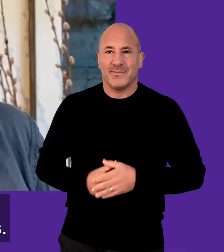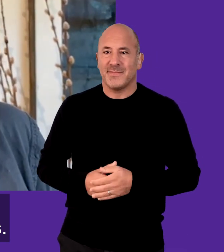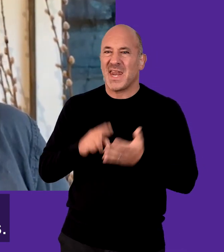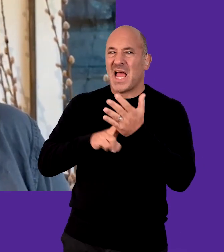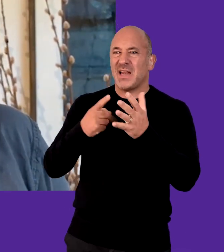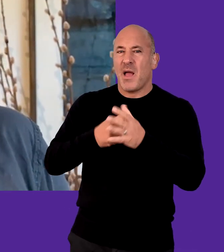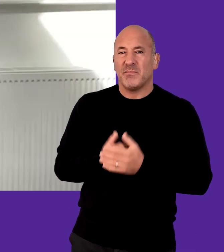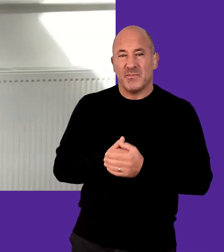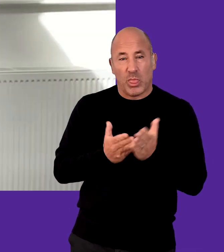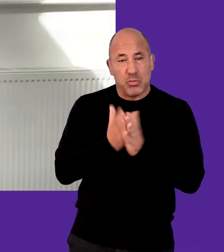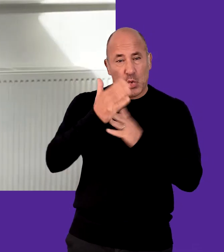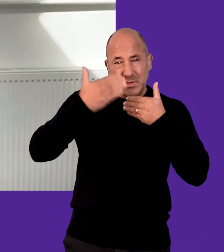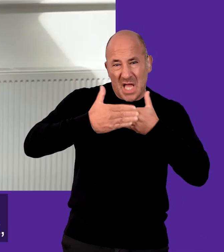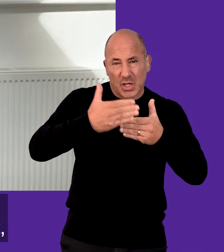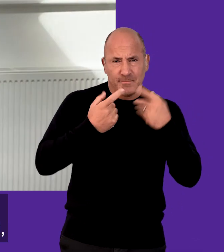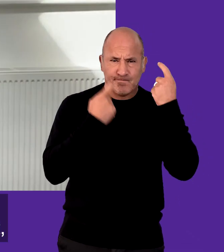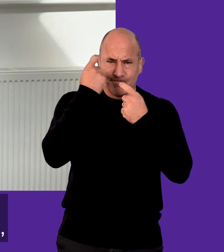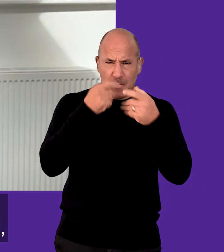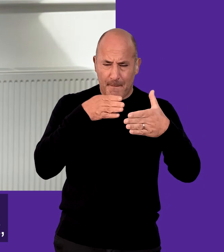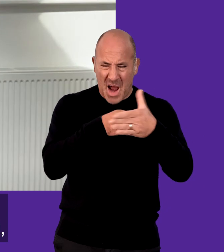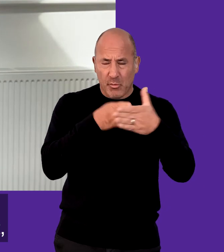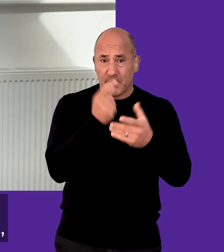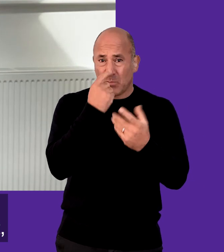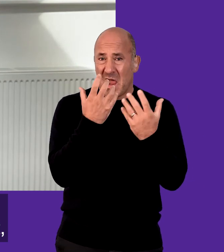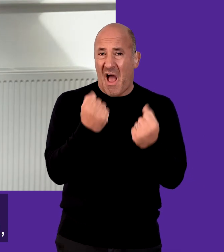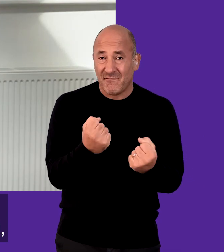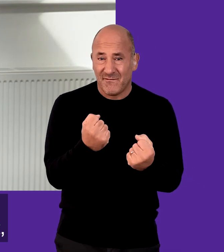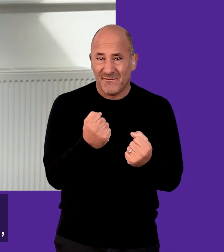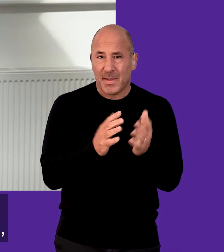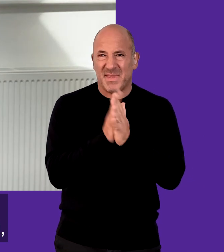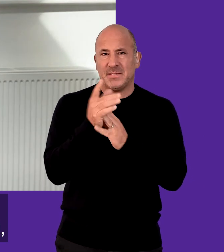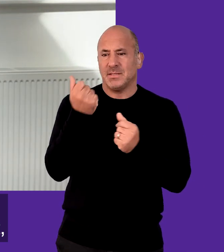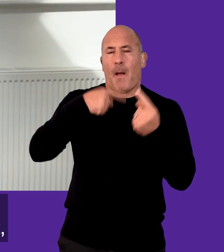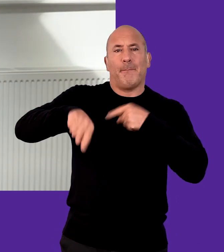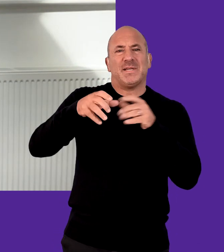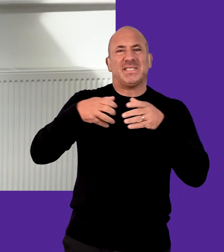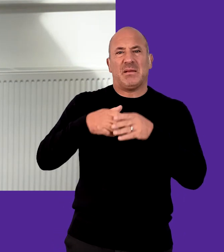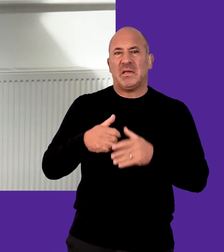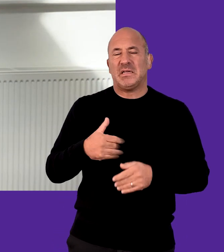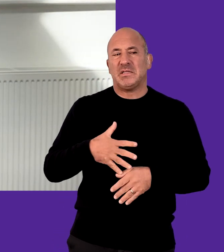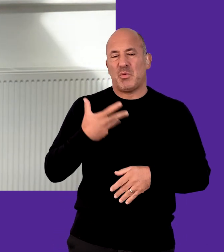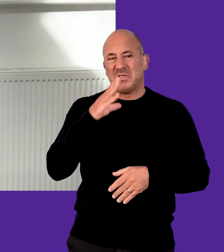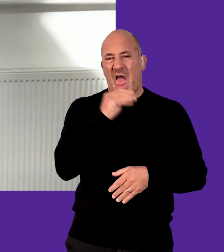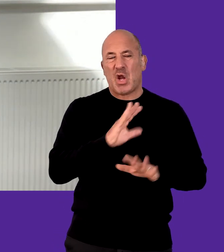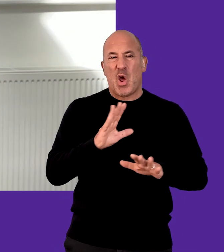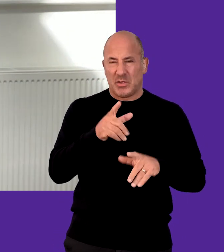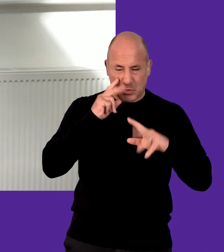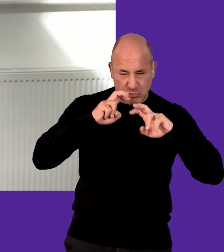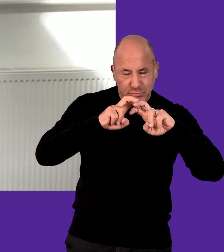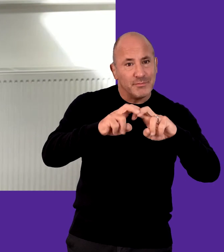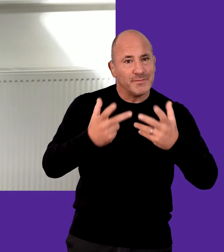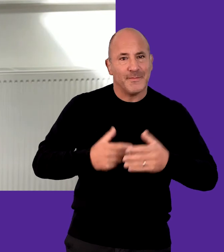your productions. Natalie Amber. At every stage, consider the barriers that may currently exist, which team members may not feel